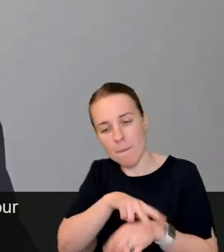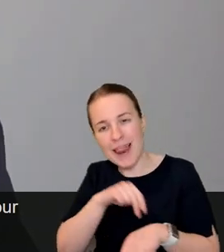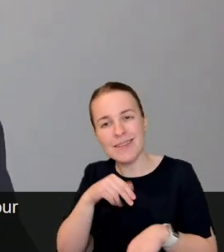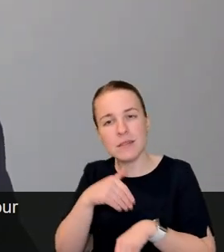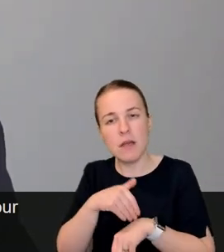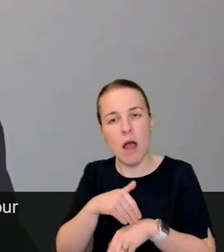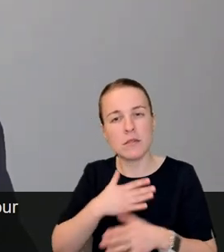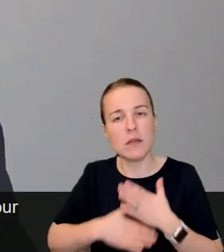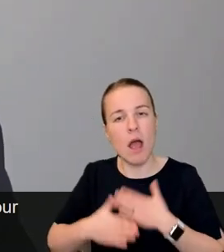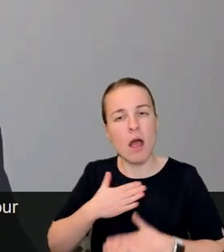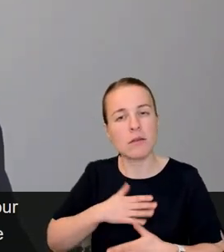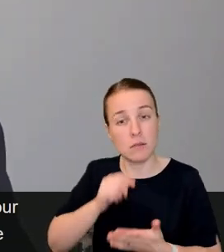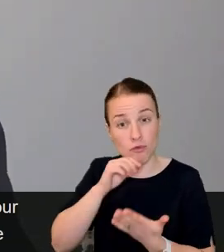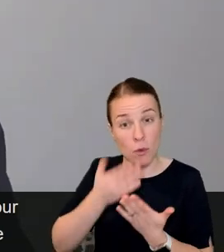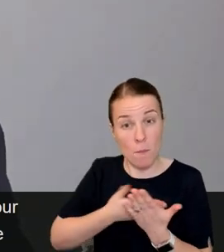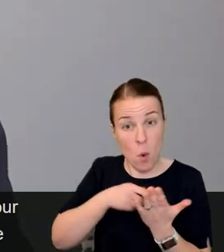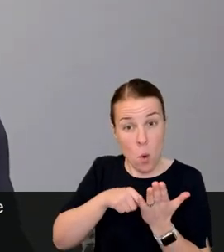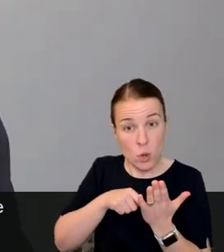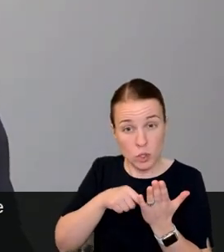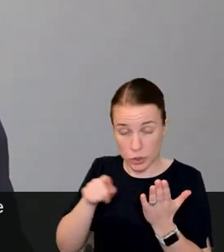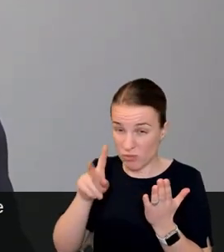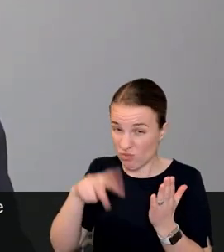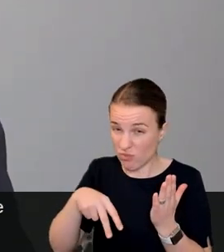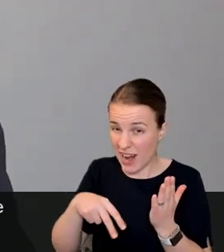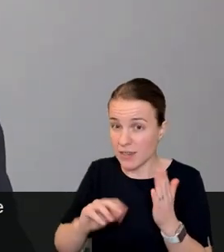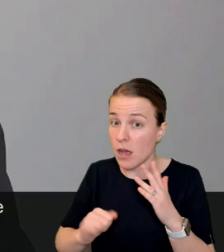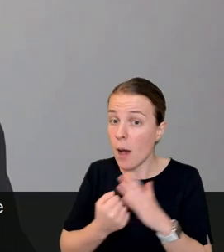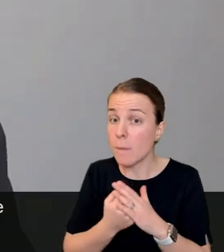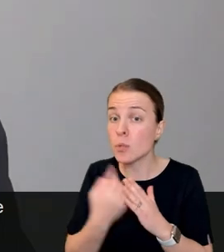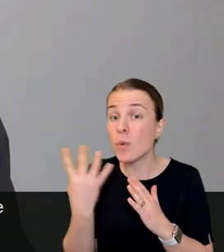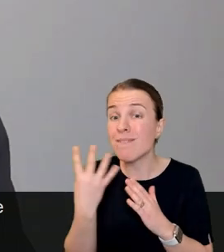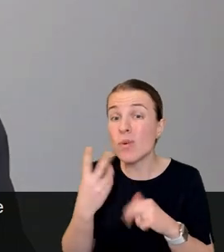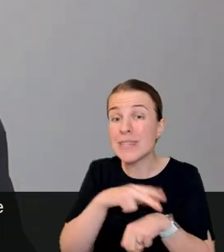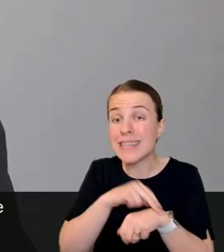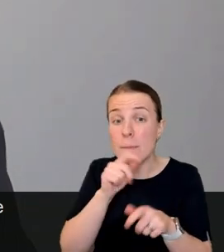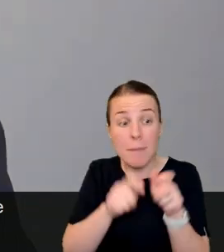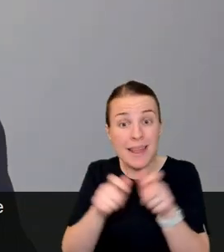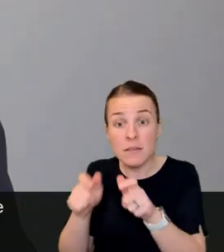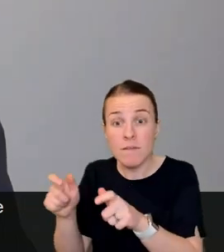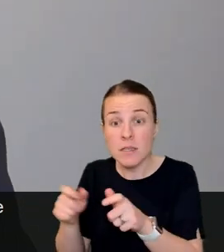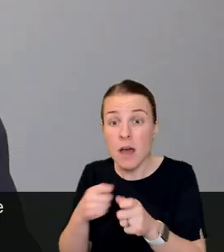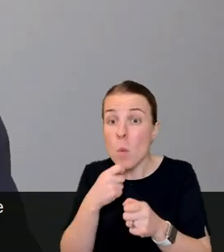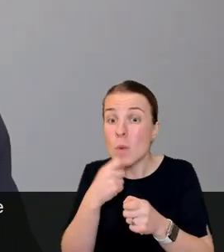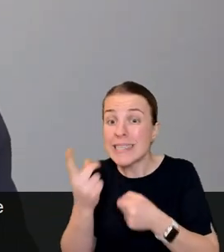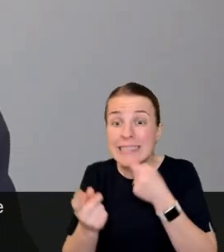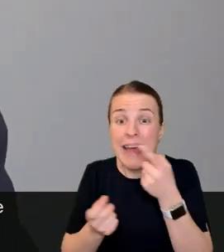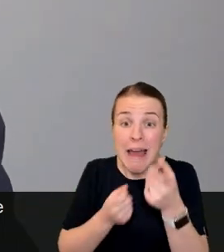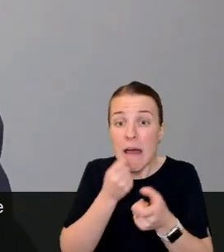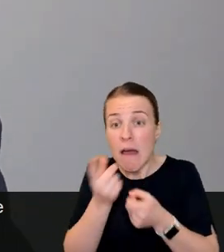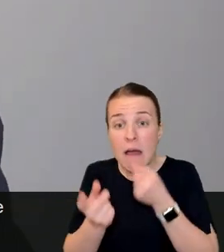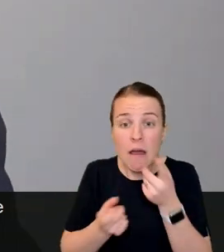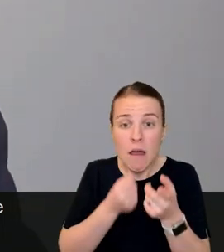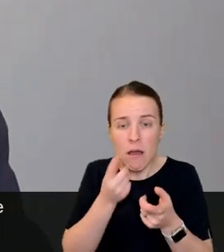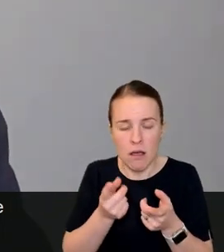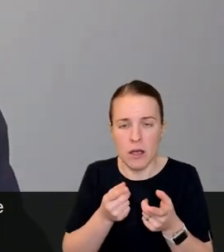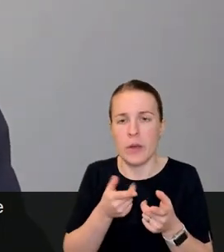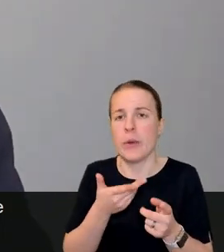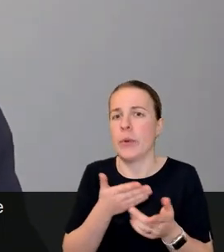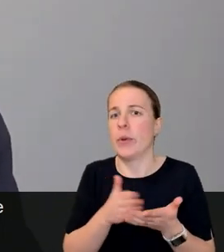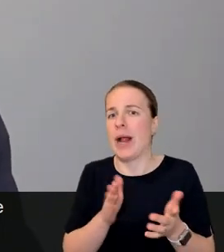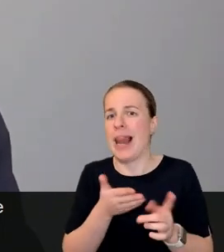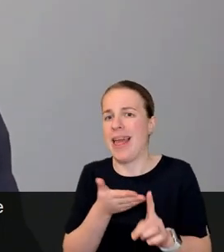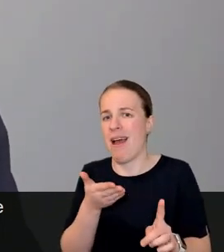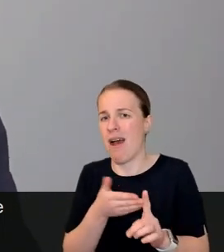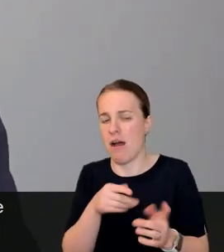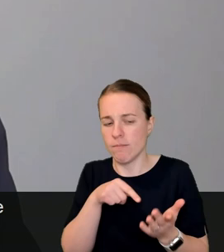some of the things that up to 14 police officers were saying, and what's clear from what they were saying is